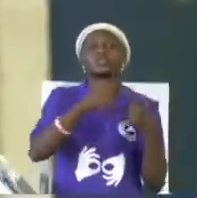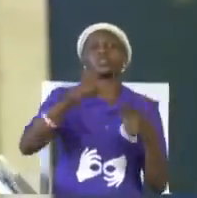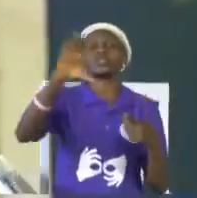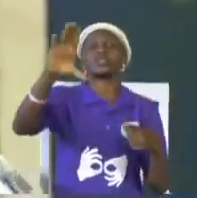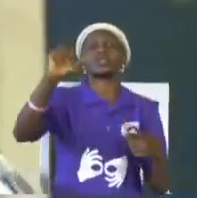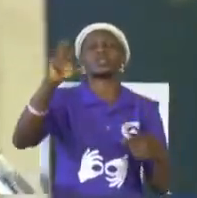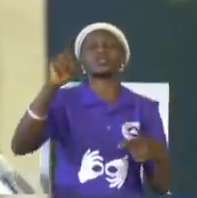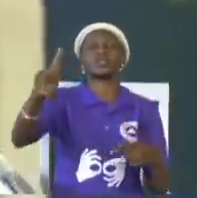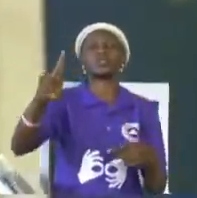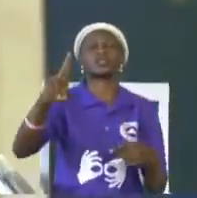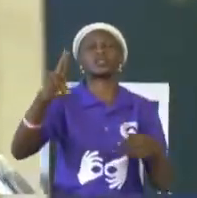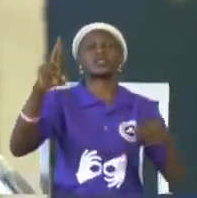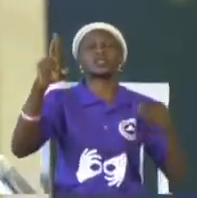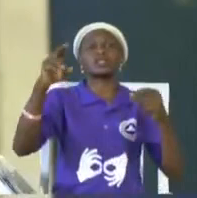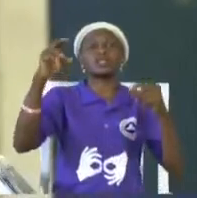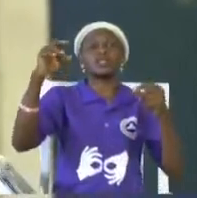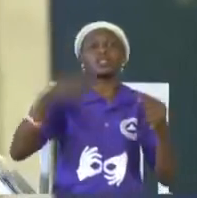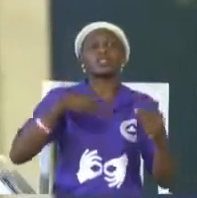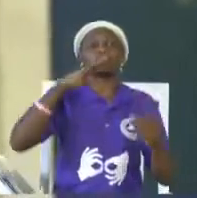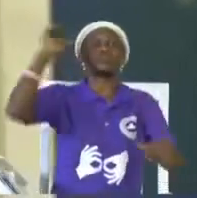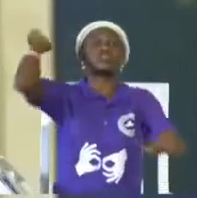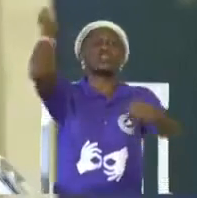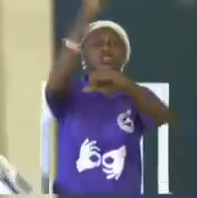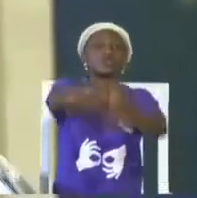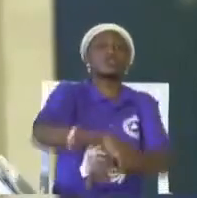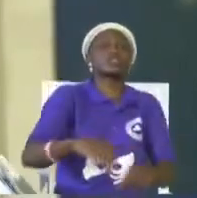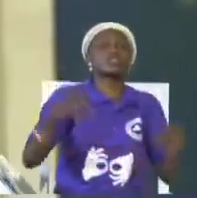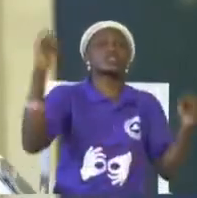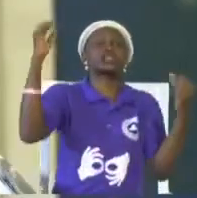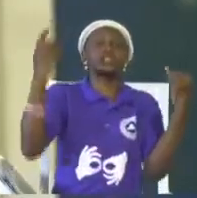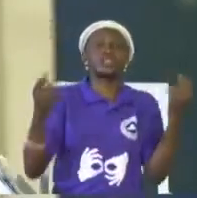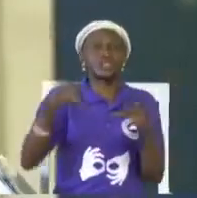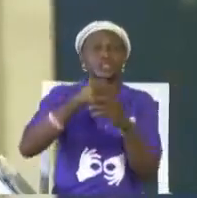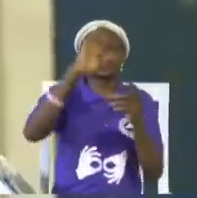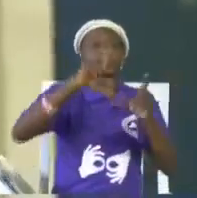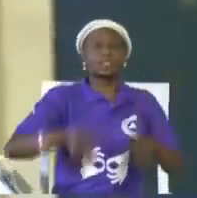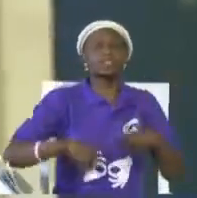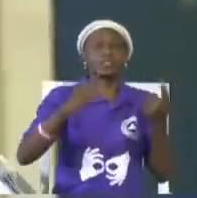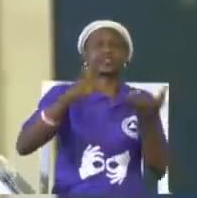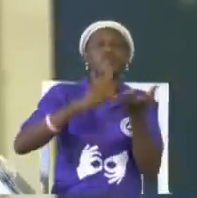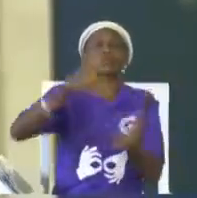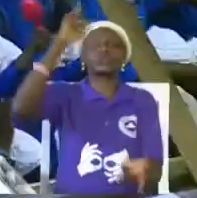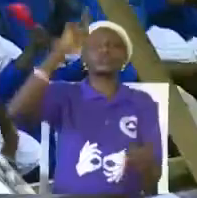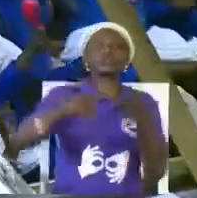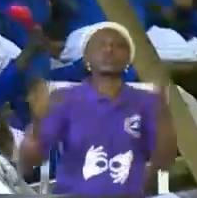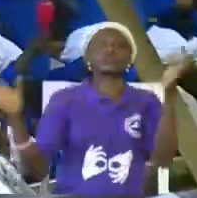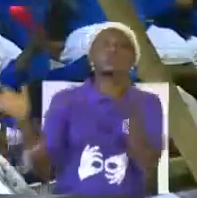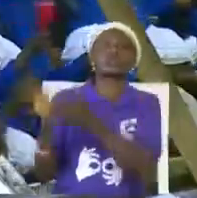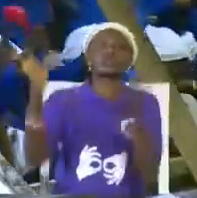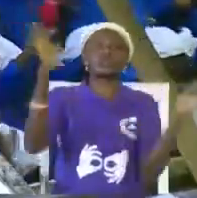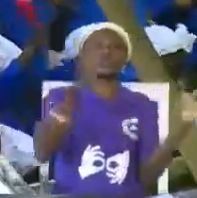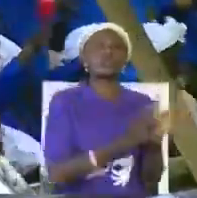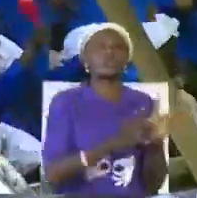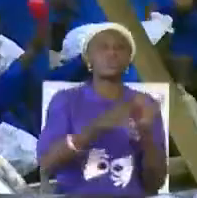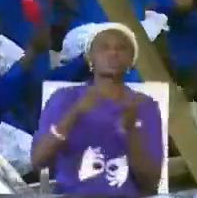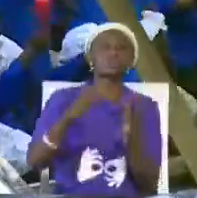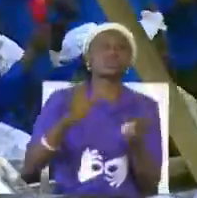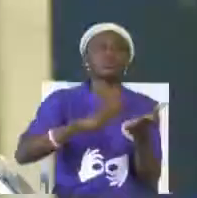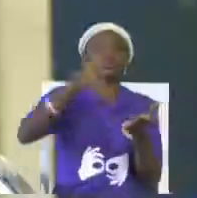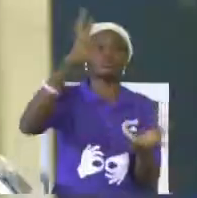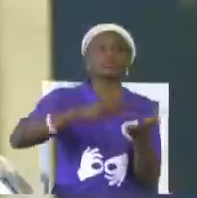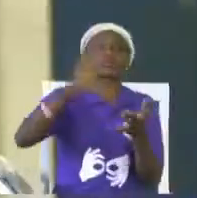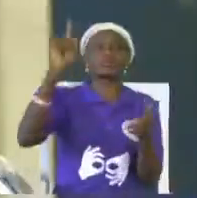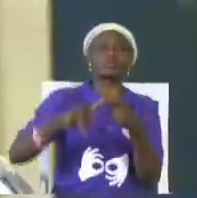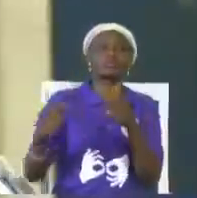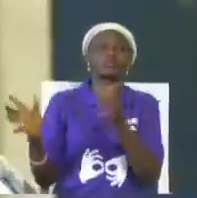cancer has been defeated in my life. Glory to Jesus and to all that God has sent to